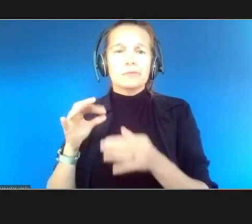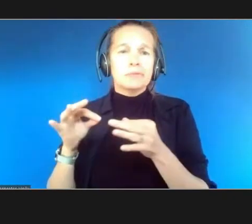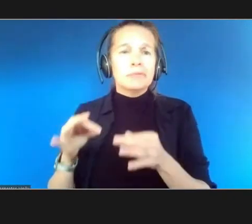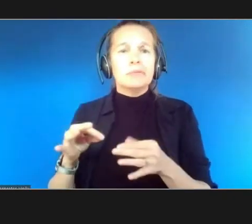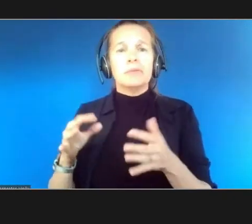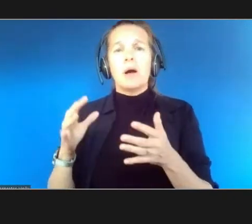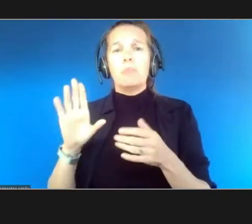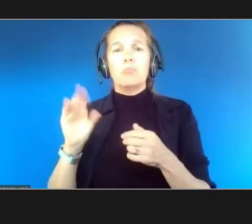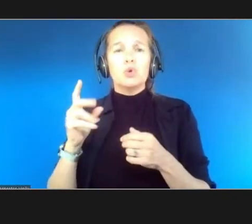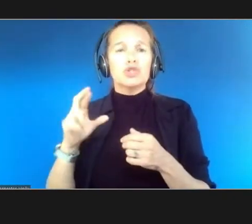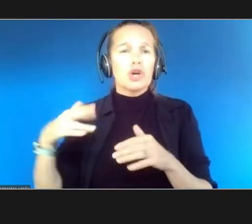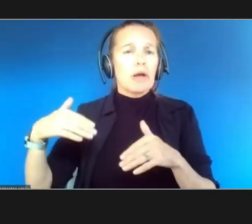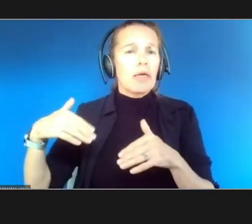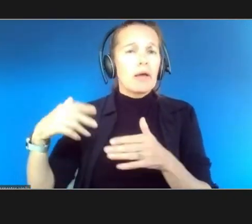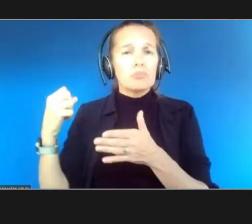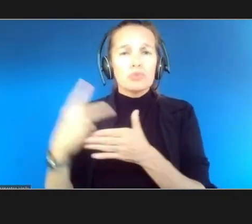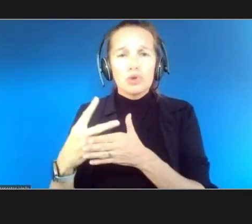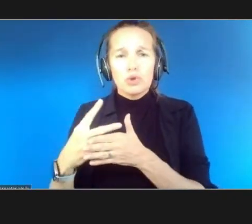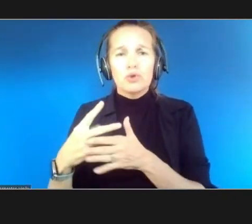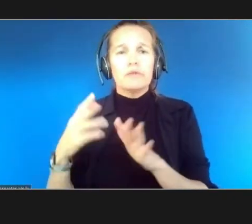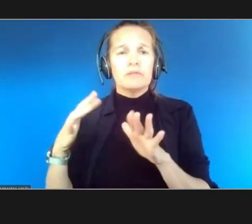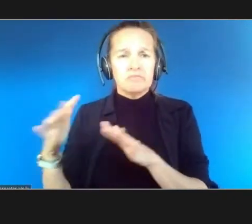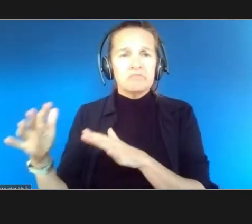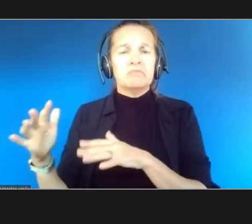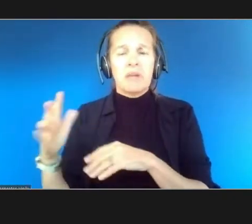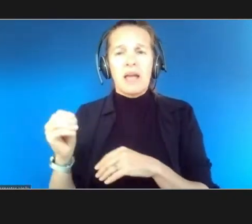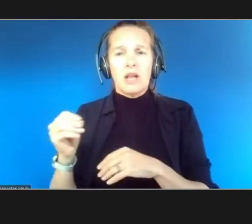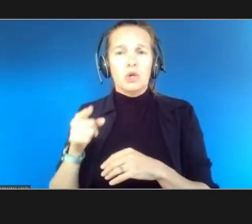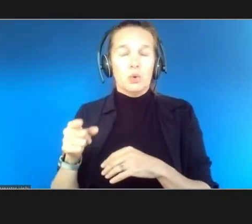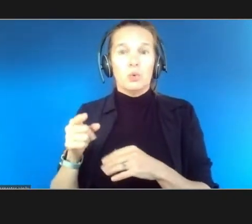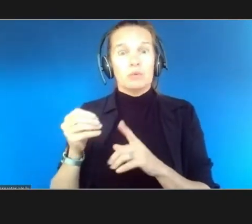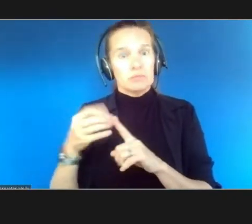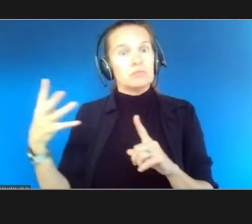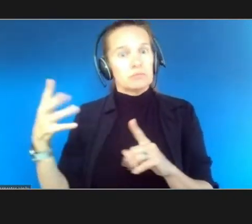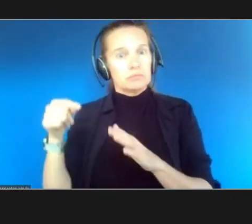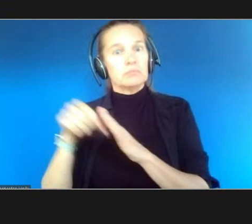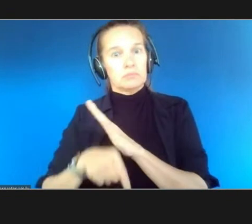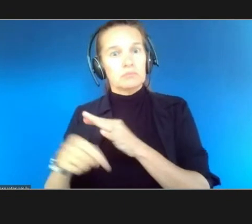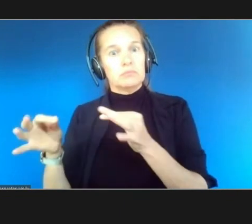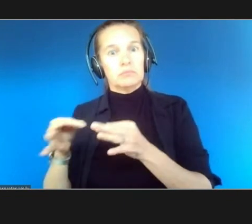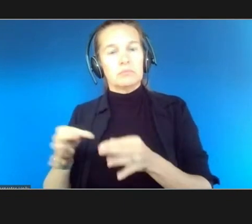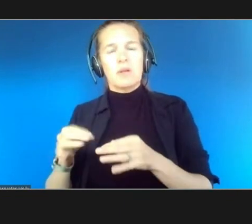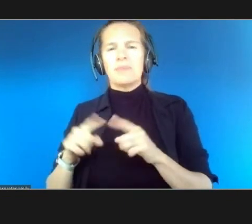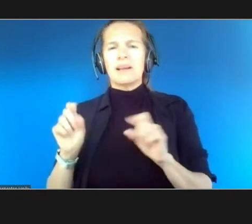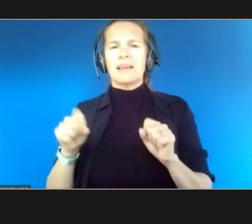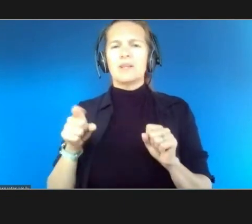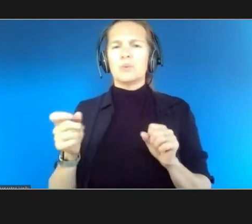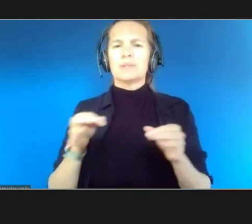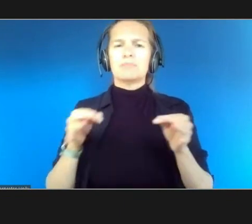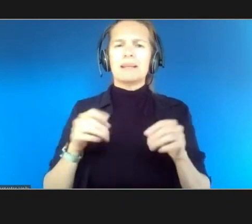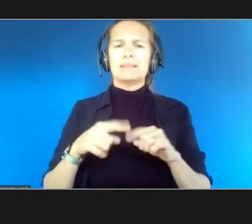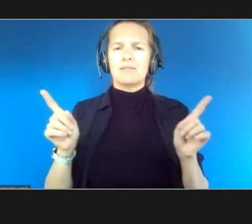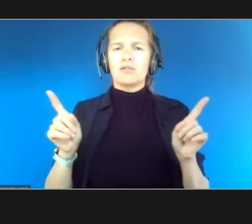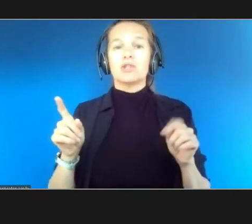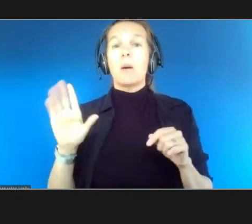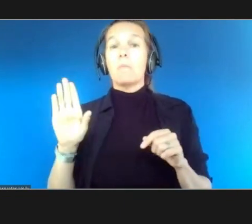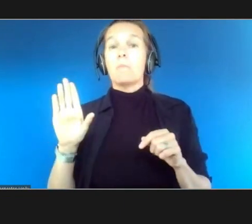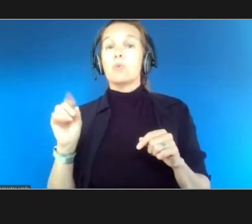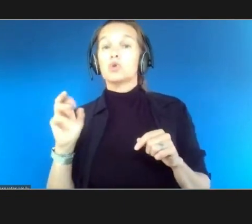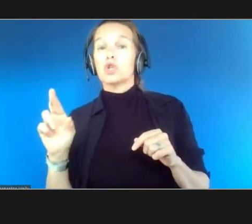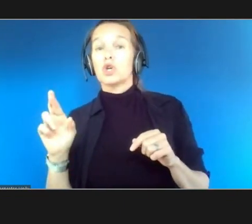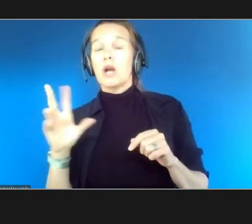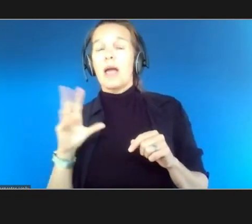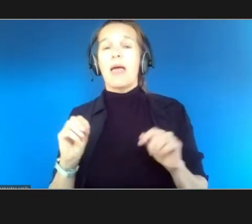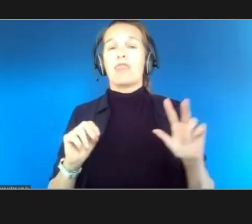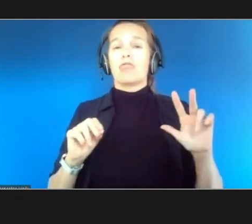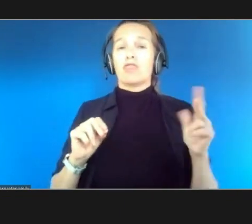yet. And you went into great detail about that, so thank you. But can you explain the difference between the booster and the